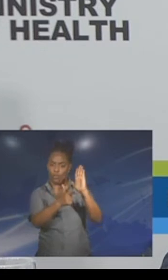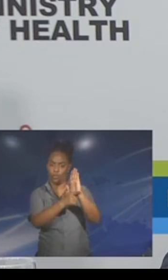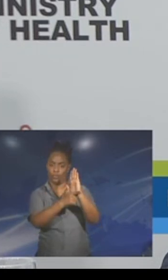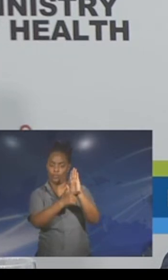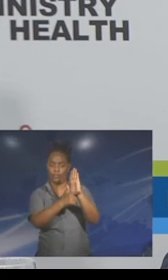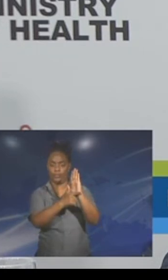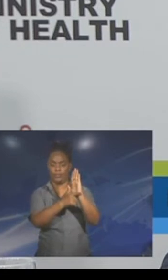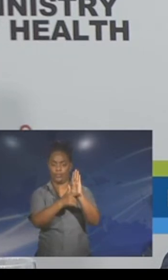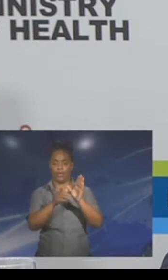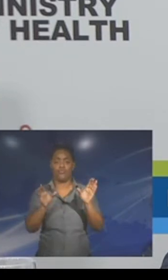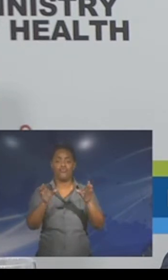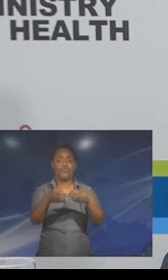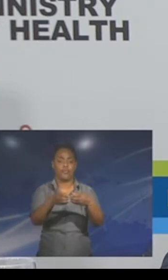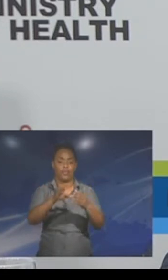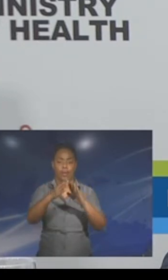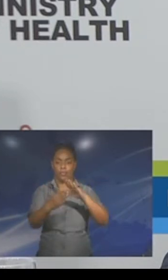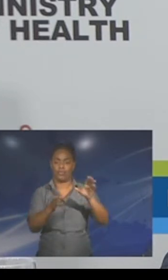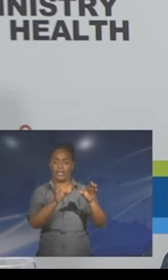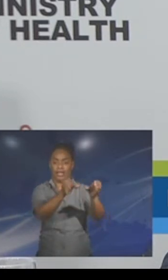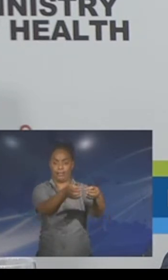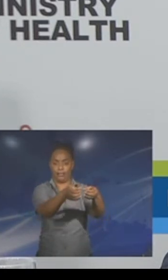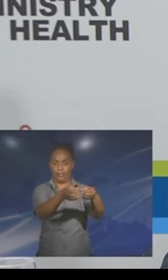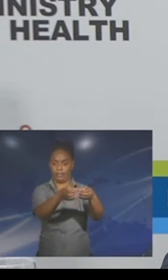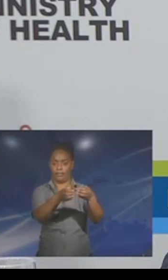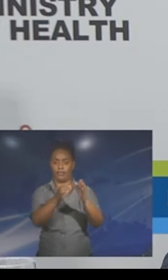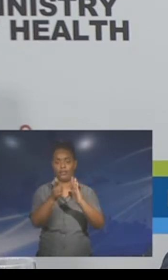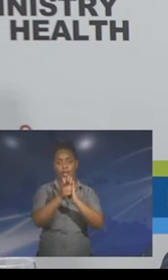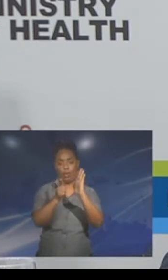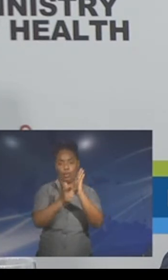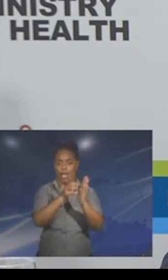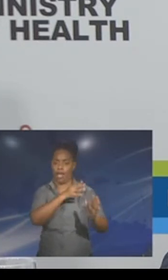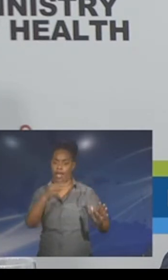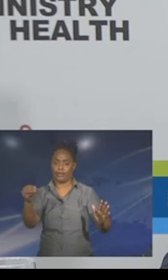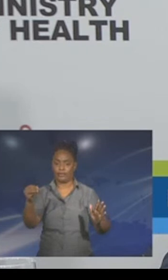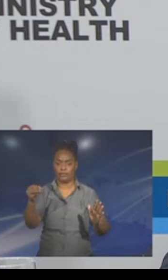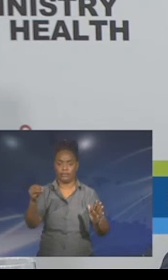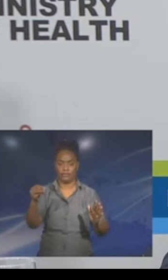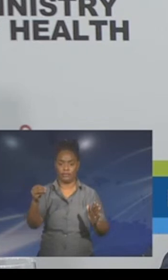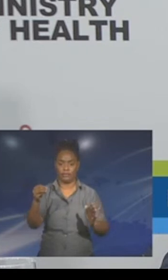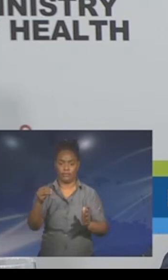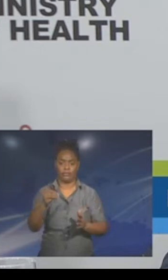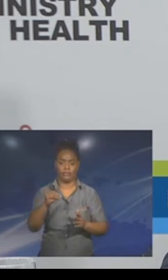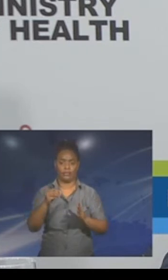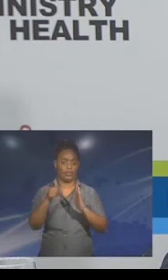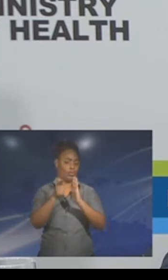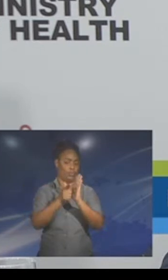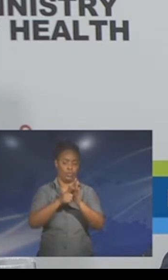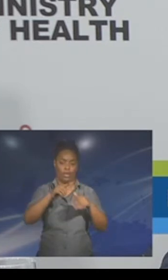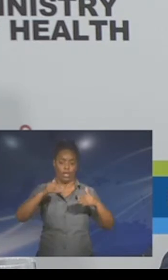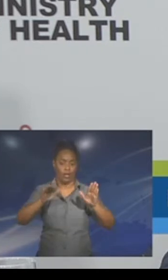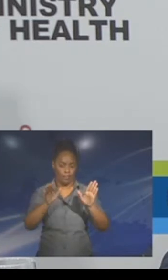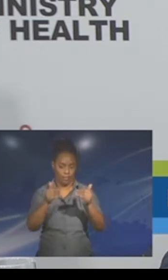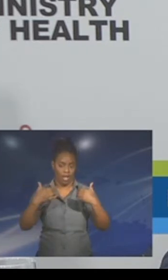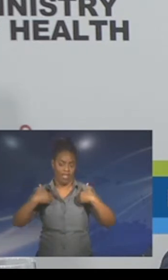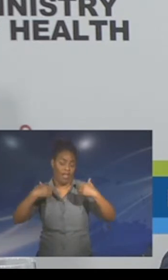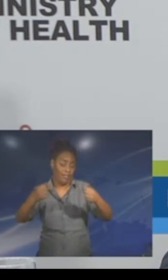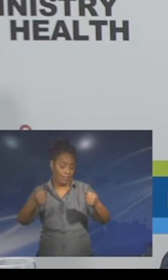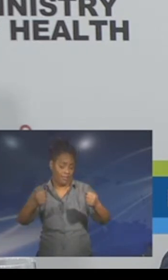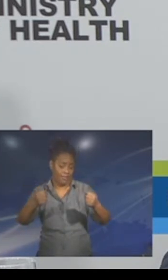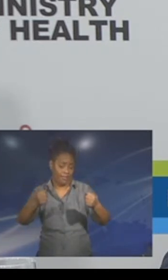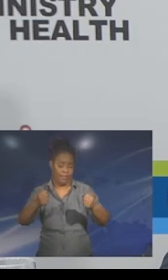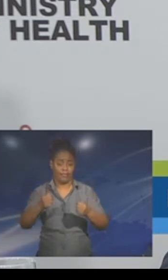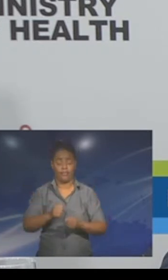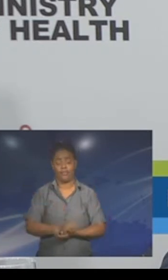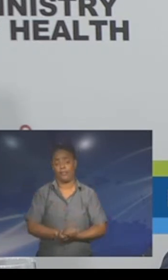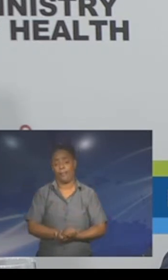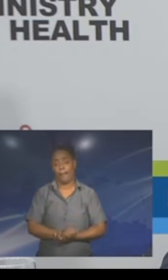Quarantine Act and the also regulations under the public health regulations. Whilst